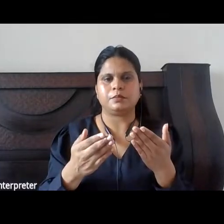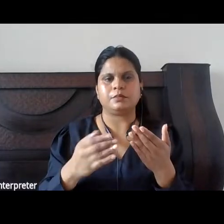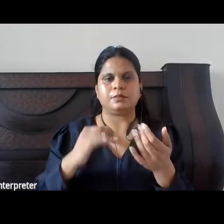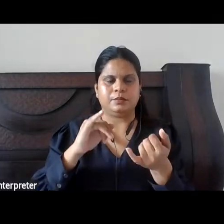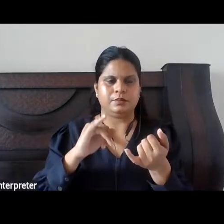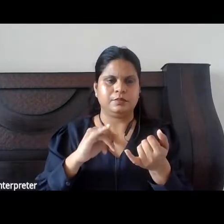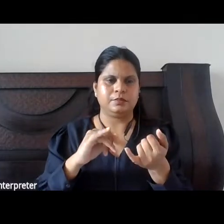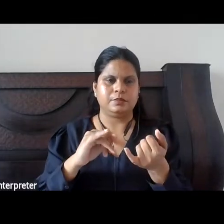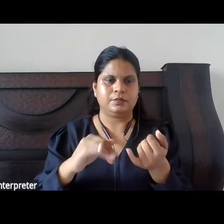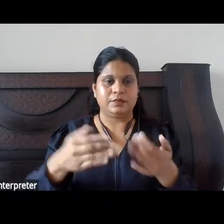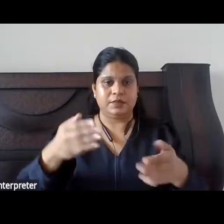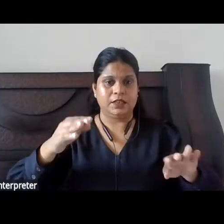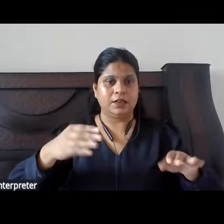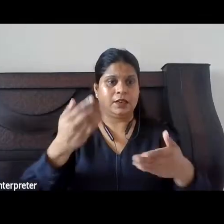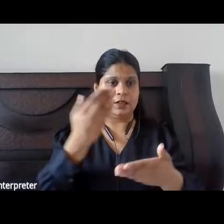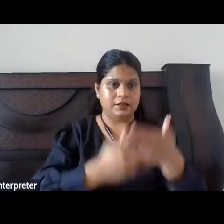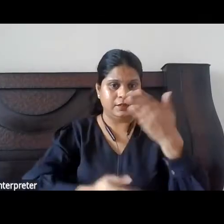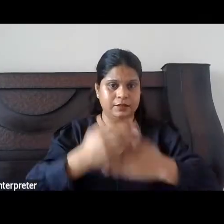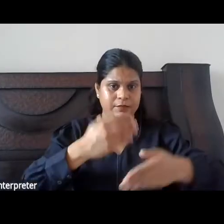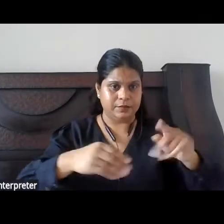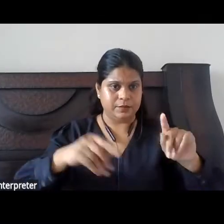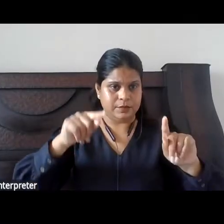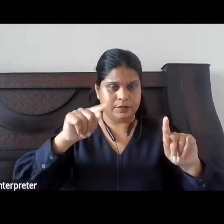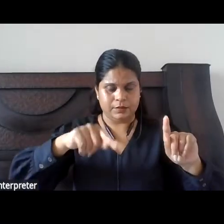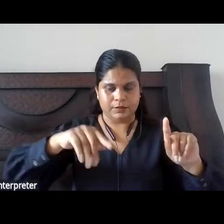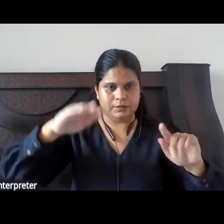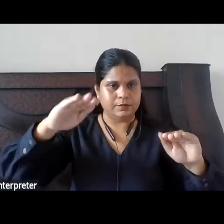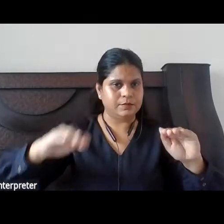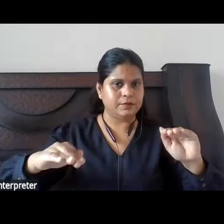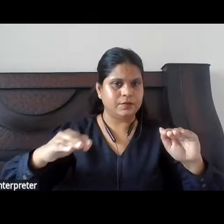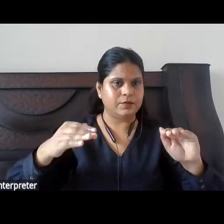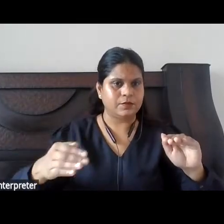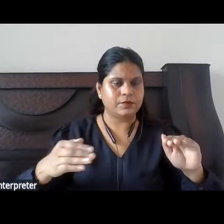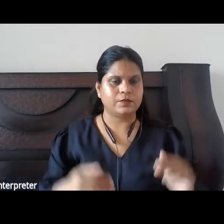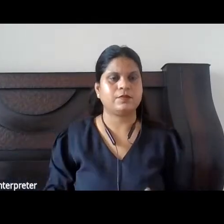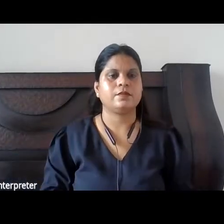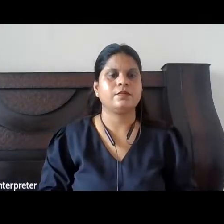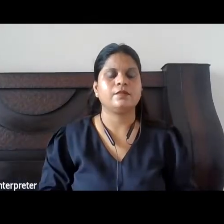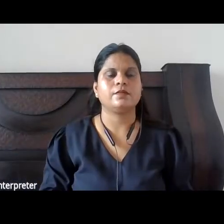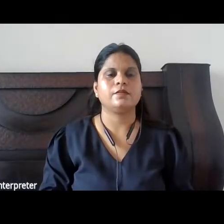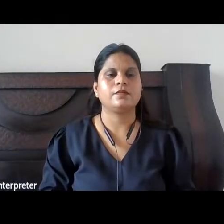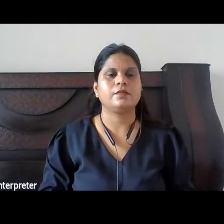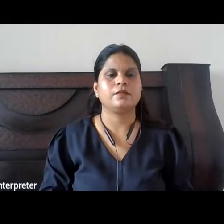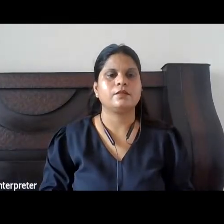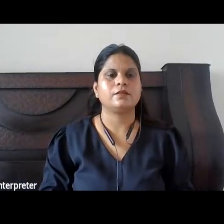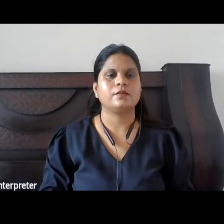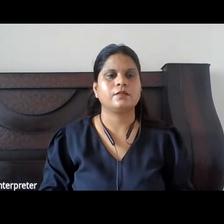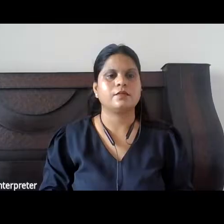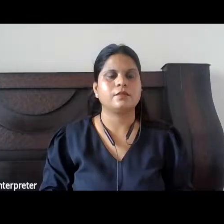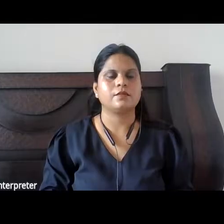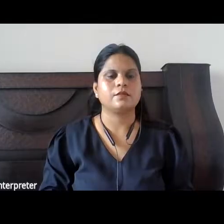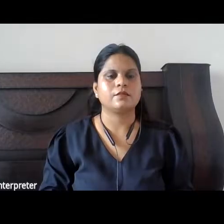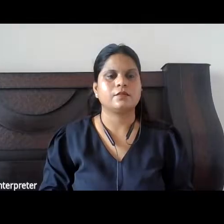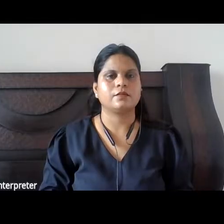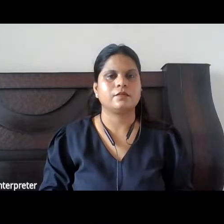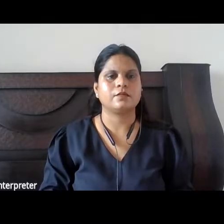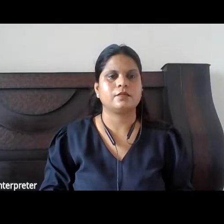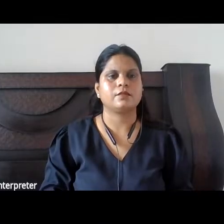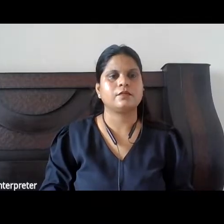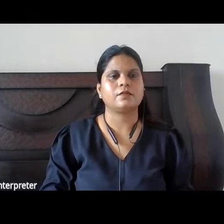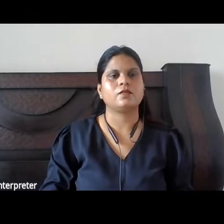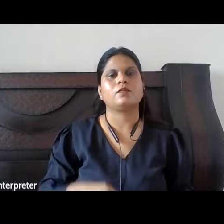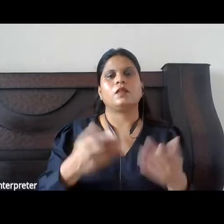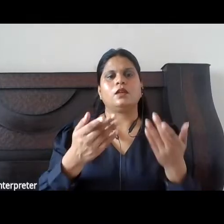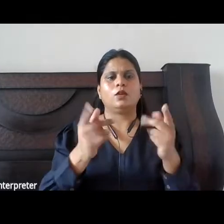that they face. So even for treatment, when there's a person diagnosed with leprosy, they'd rather go to Bihar from UP for